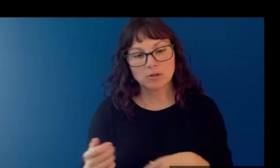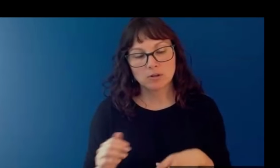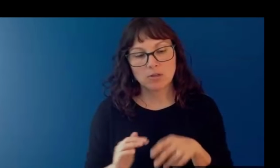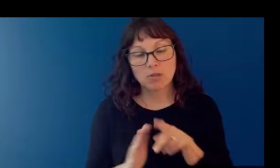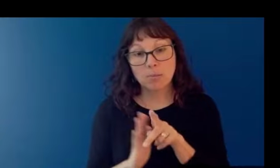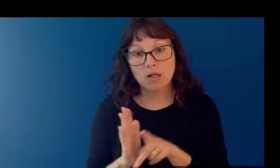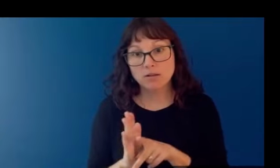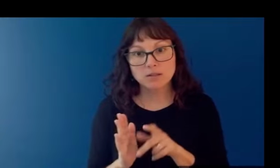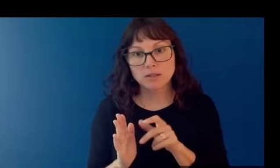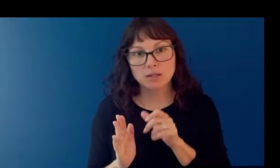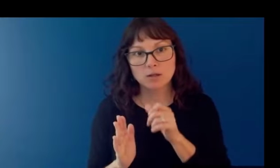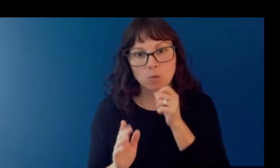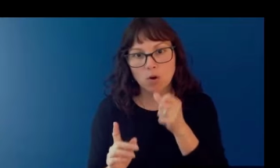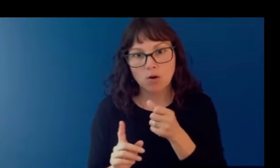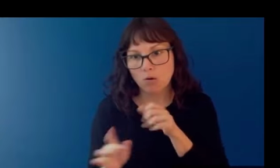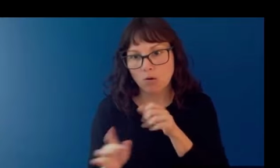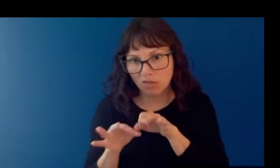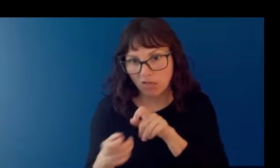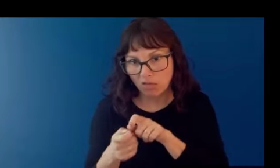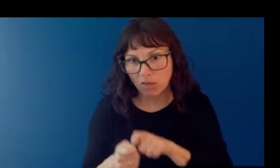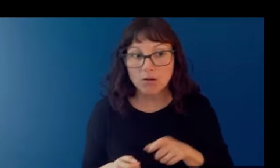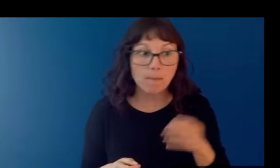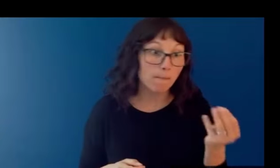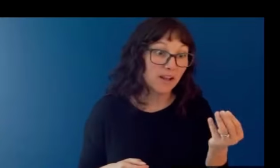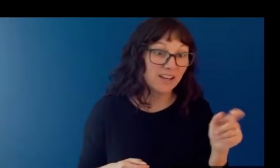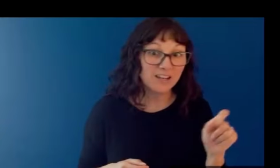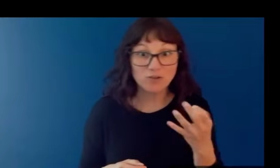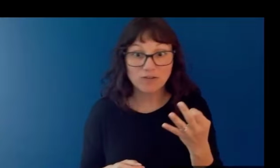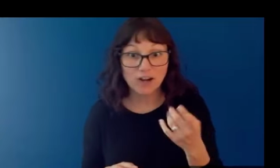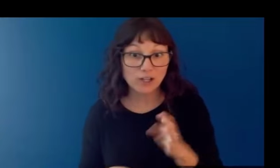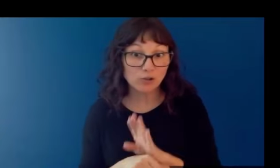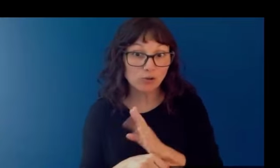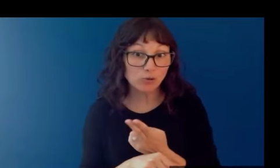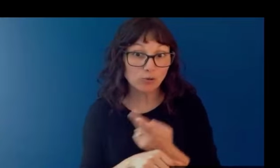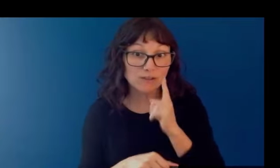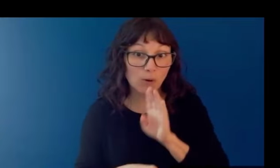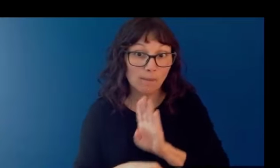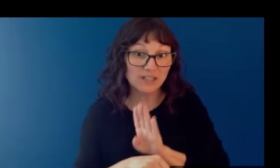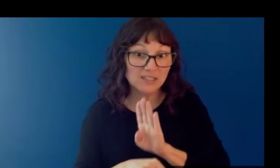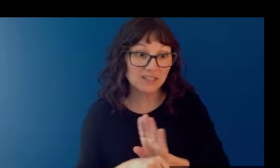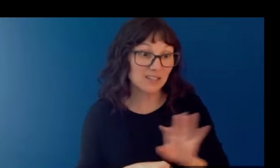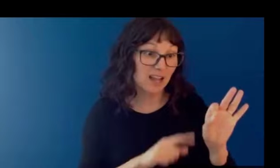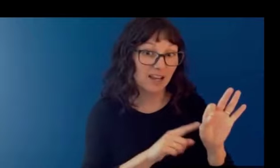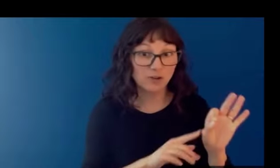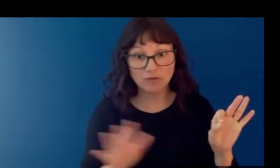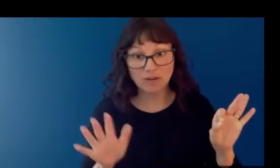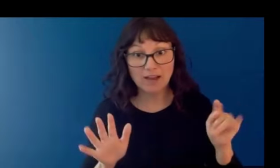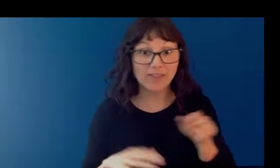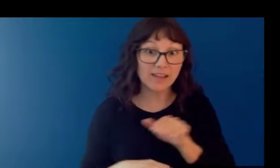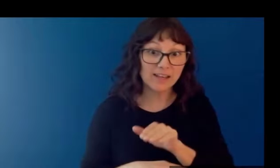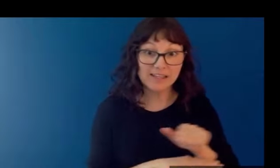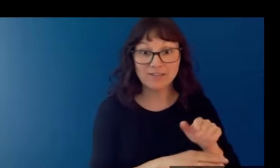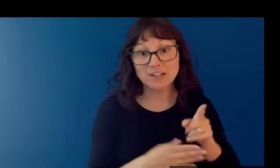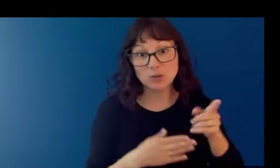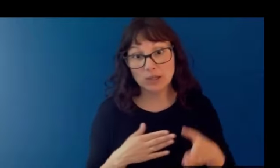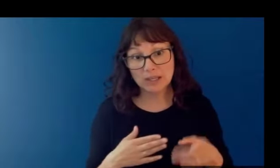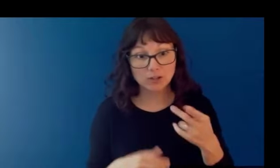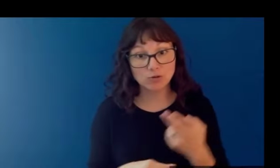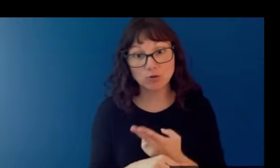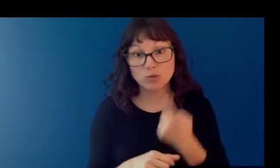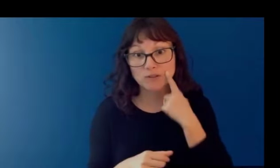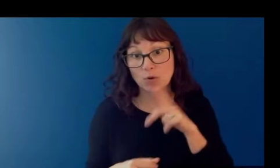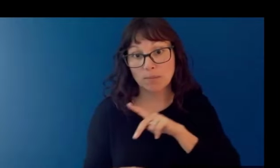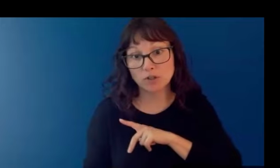down like you use it Monday through Friday for business purposes, 9 to 5, and in the evenings and on the weekends, you use it